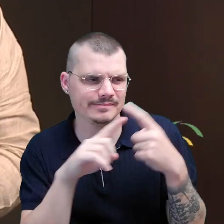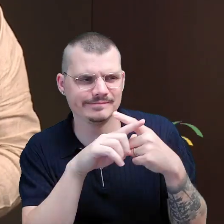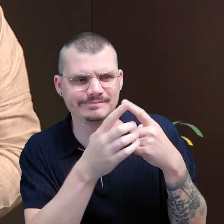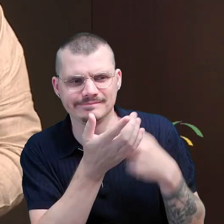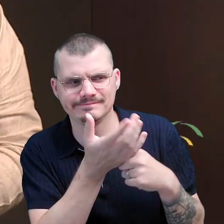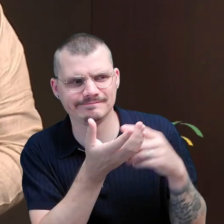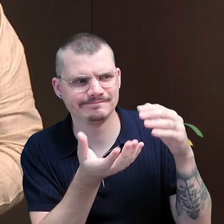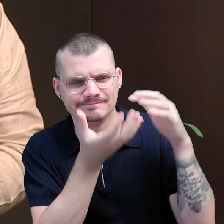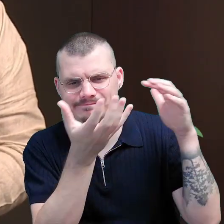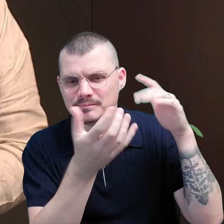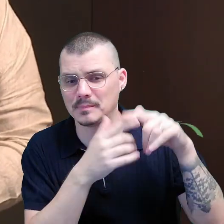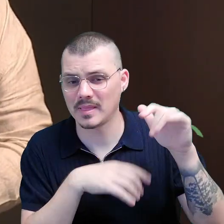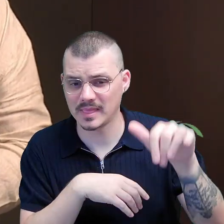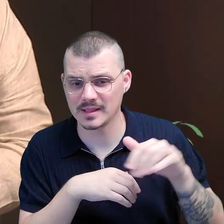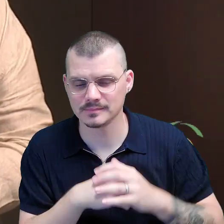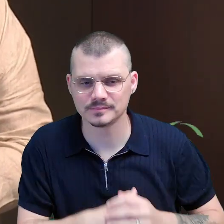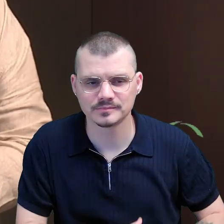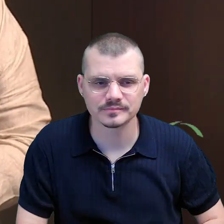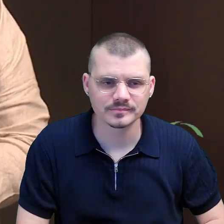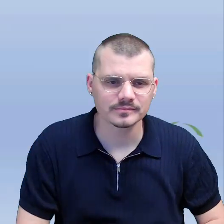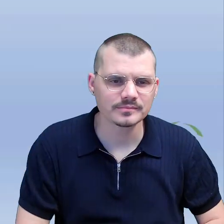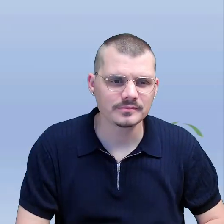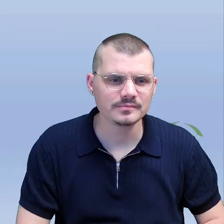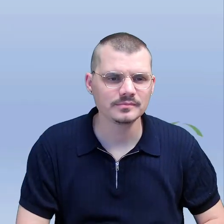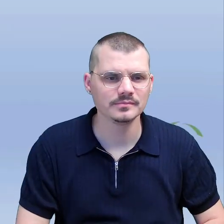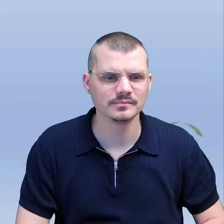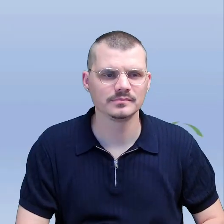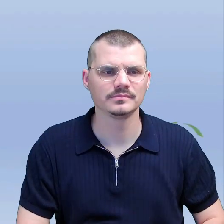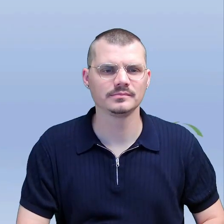be controversy about that.